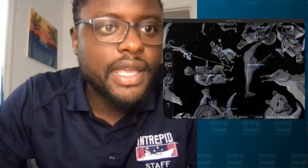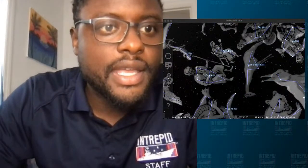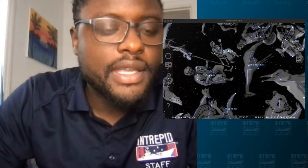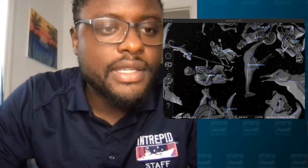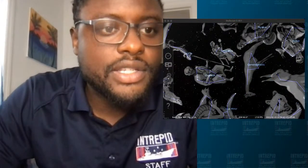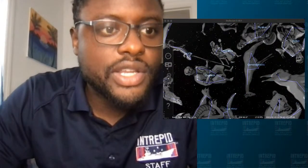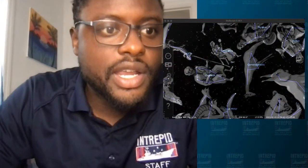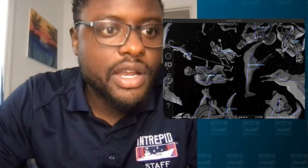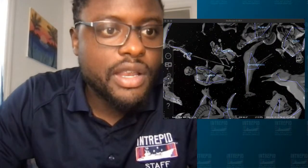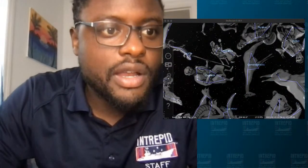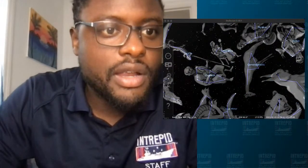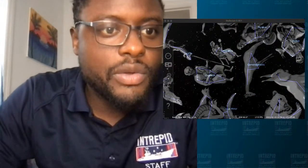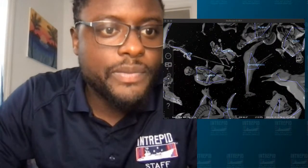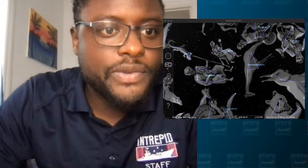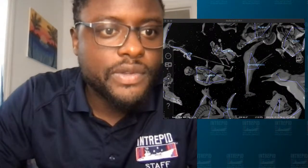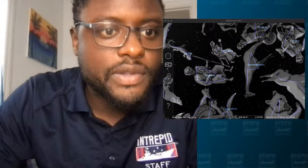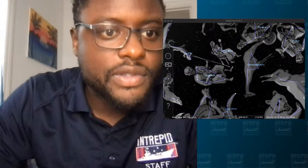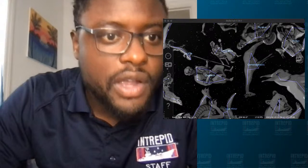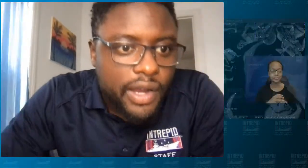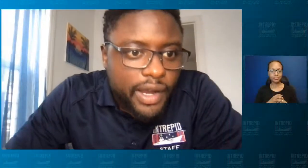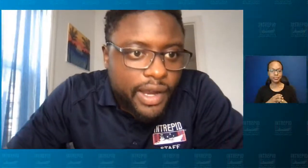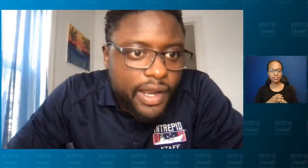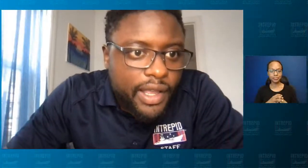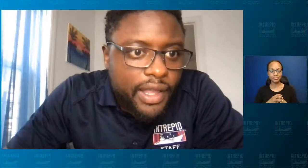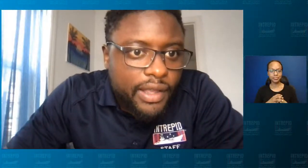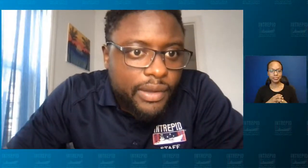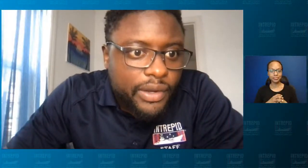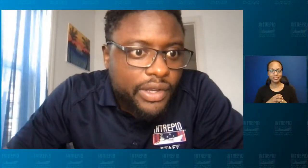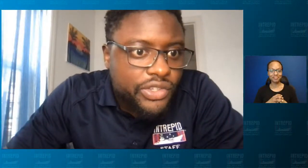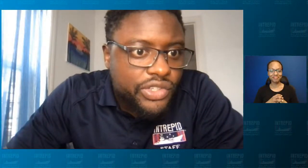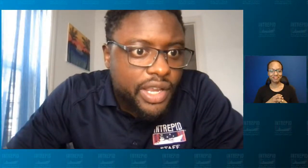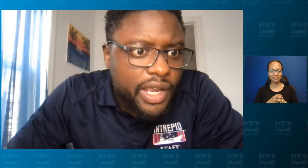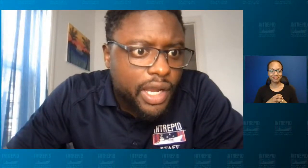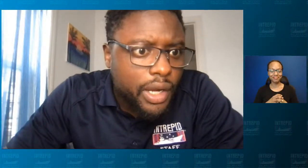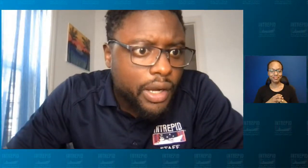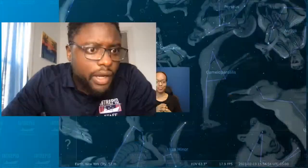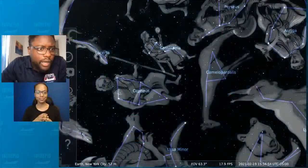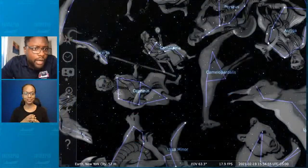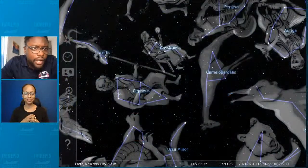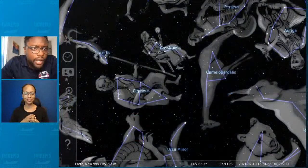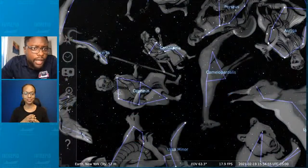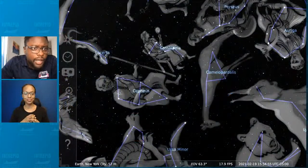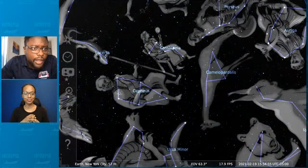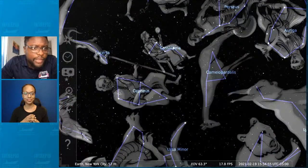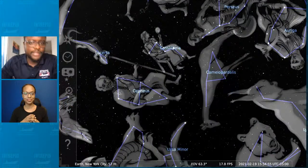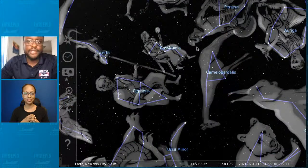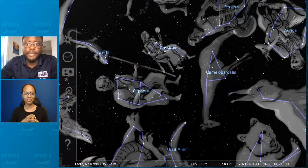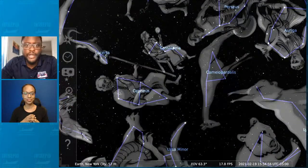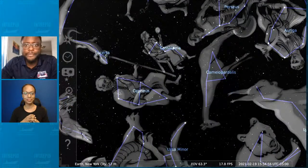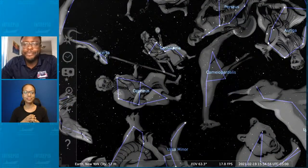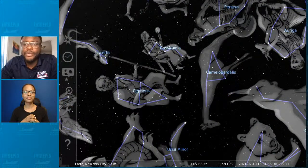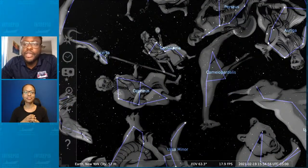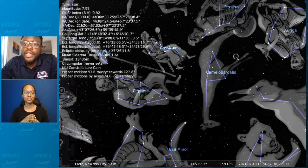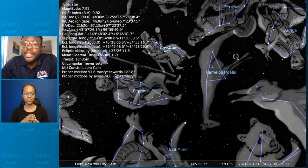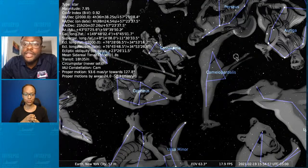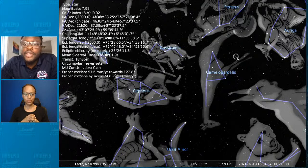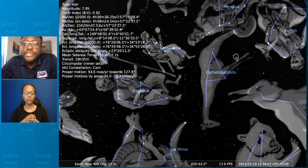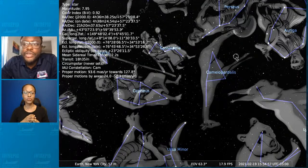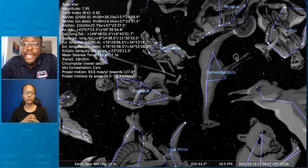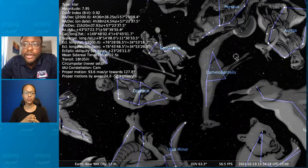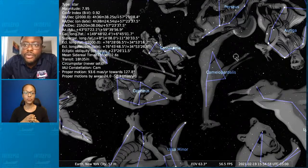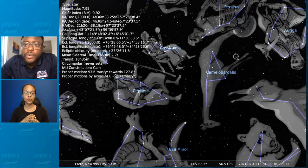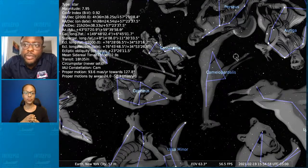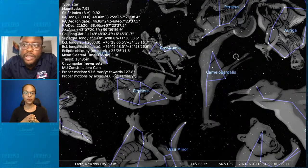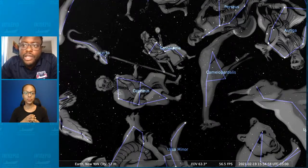and share. Oops, sorry. I'm gonna share this. Here we go.